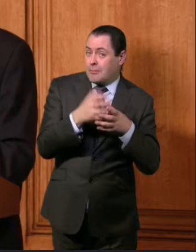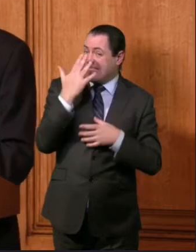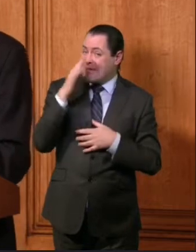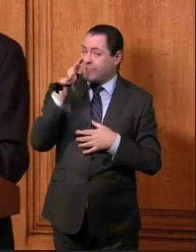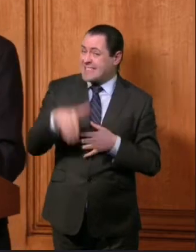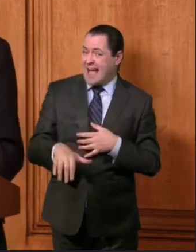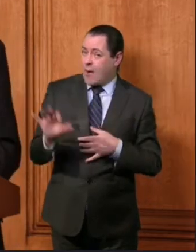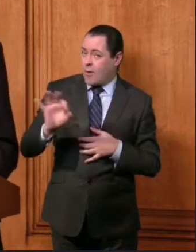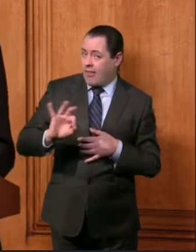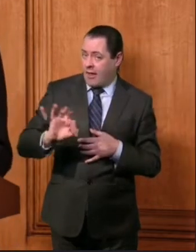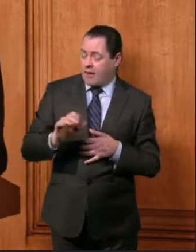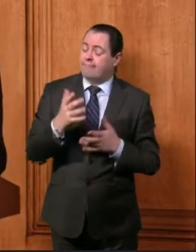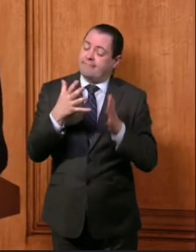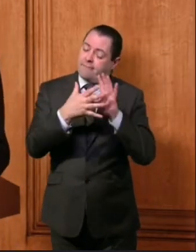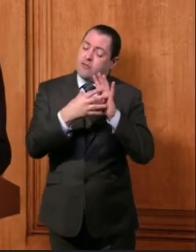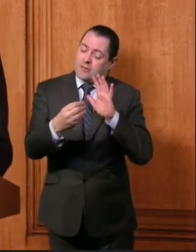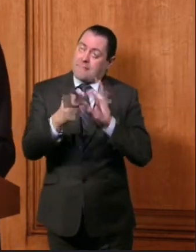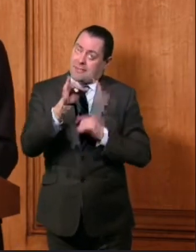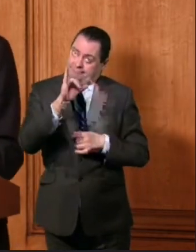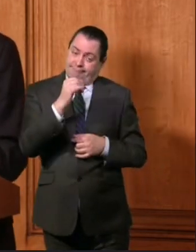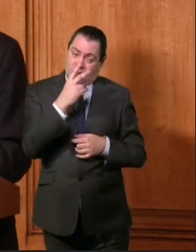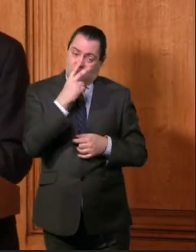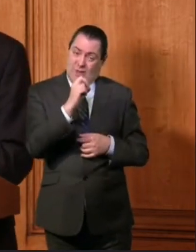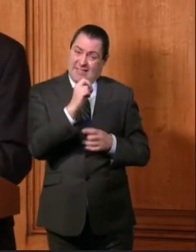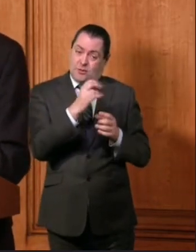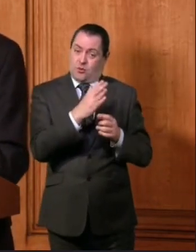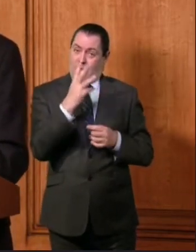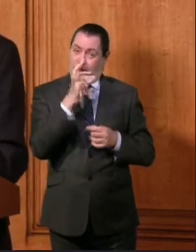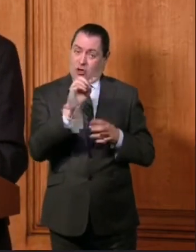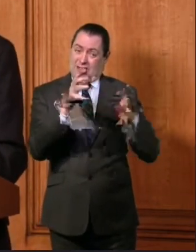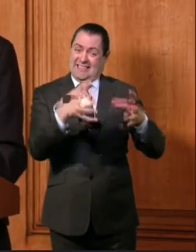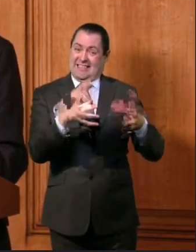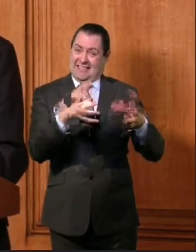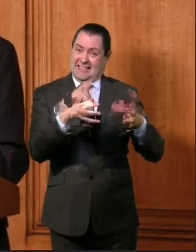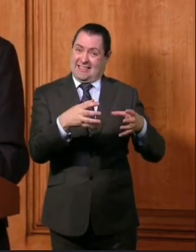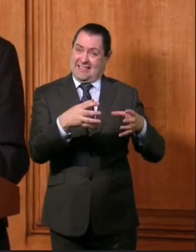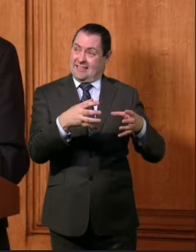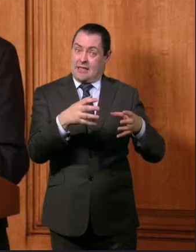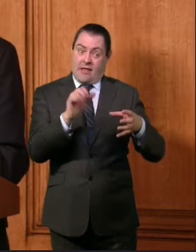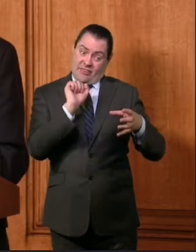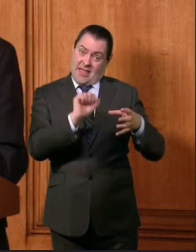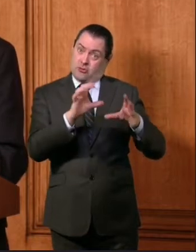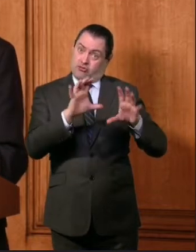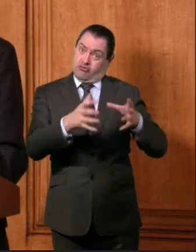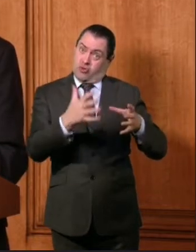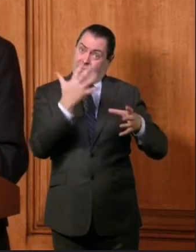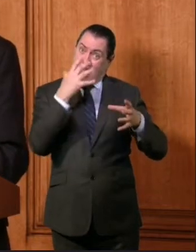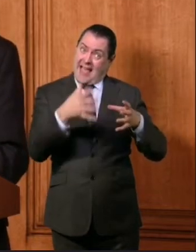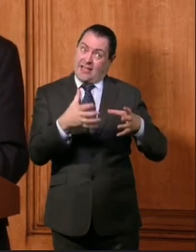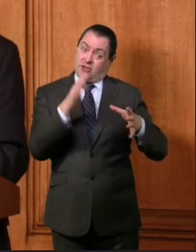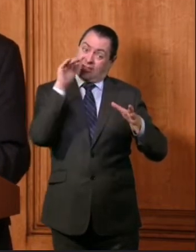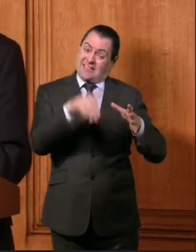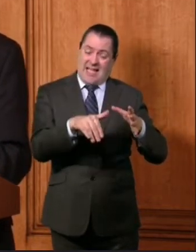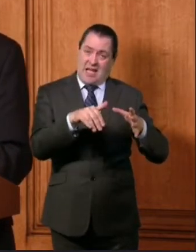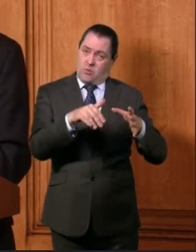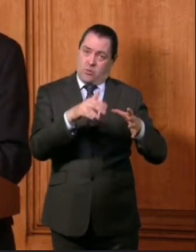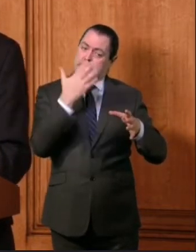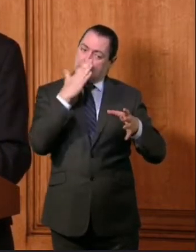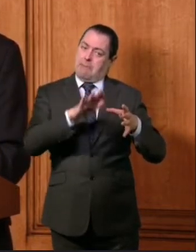of the country. So it is not solidly going down, and it is very, very high. So if it took off again, it would do so from a very high rate. That's in